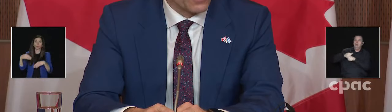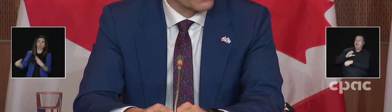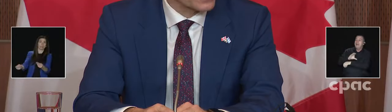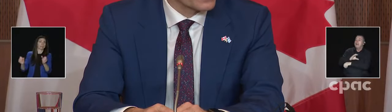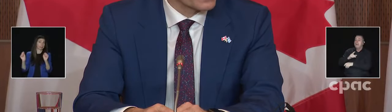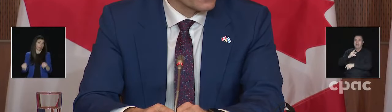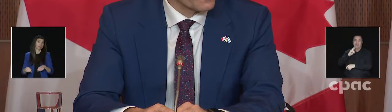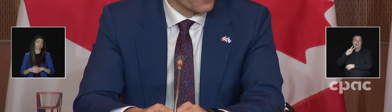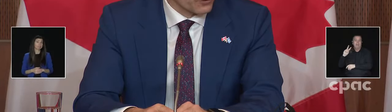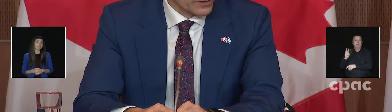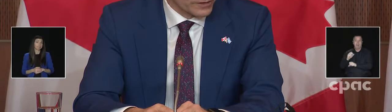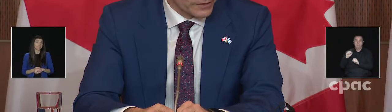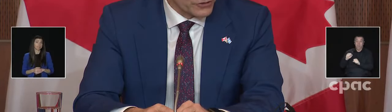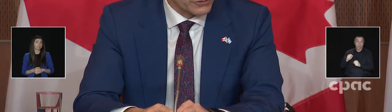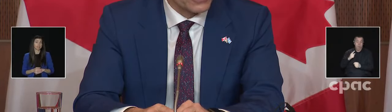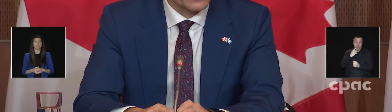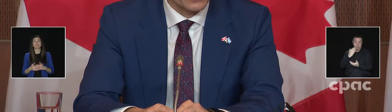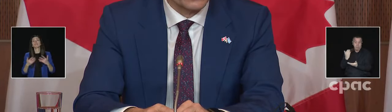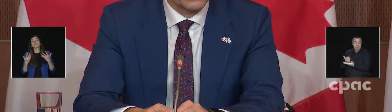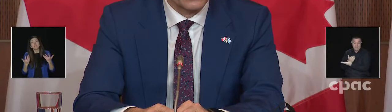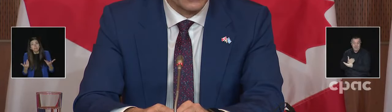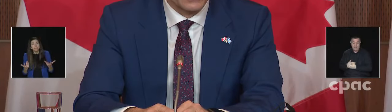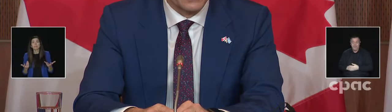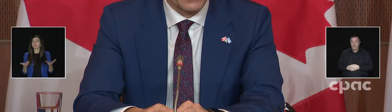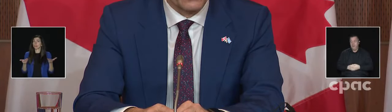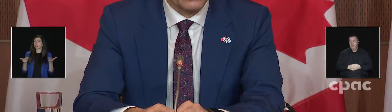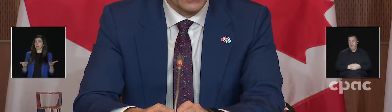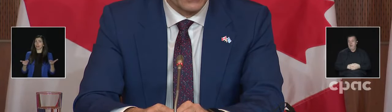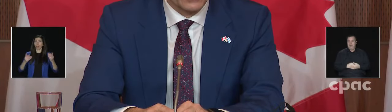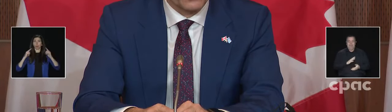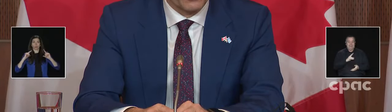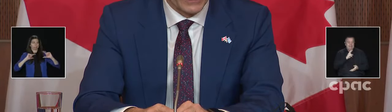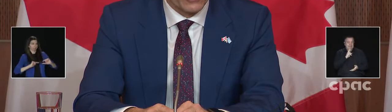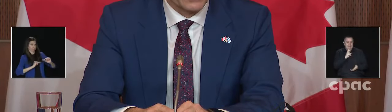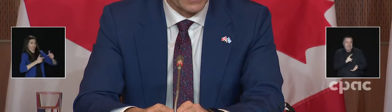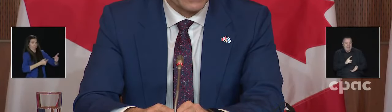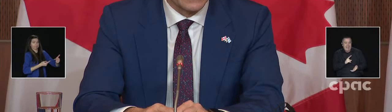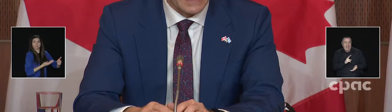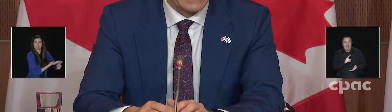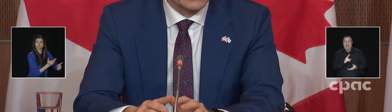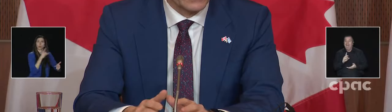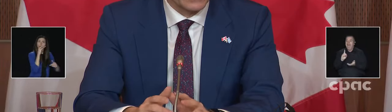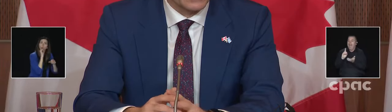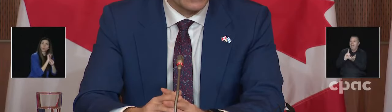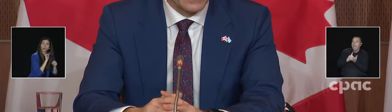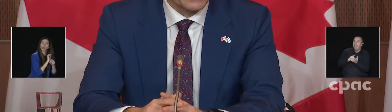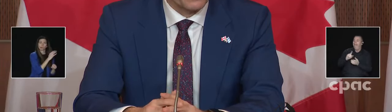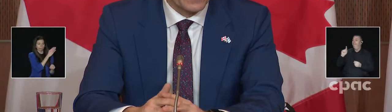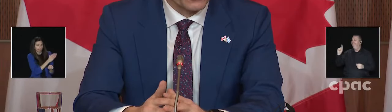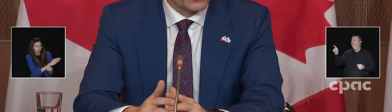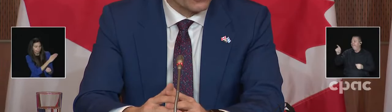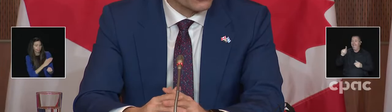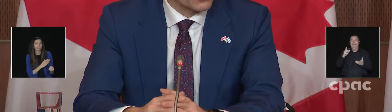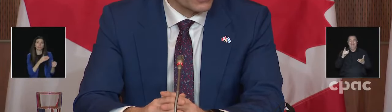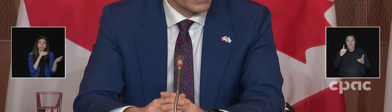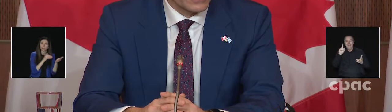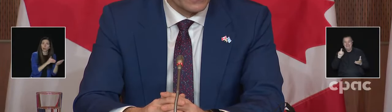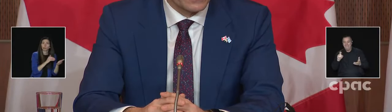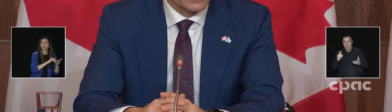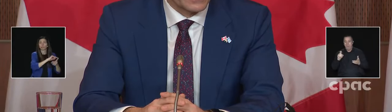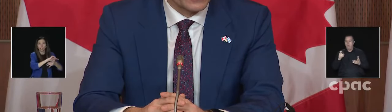obviously involves for clinicians, doctors, and others to prioritize as Pfizer